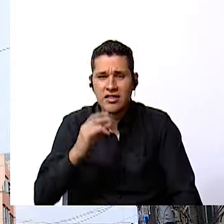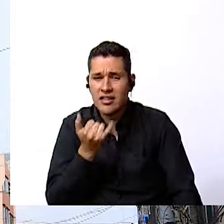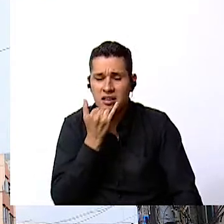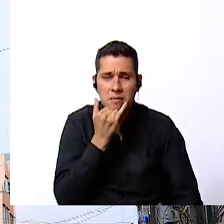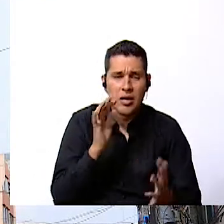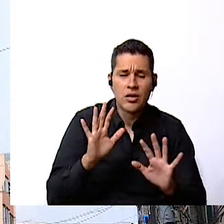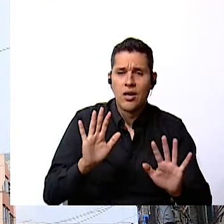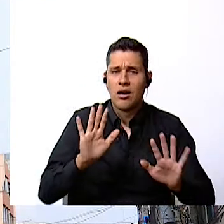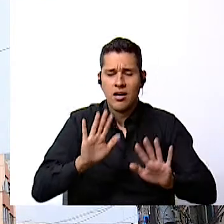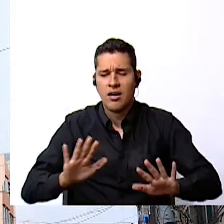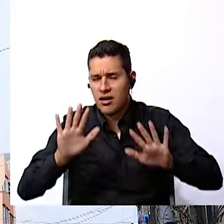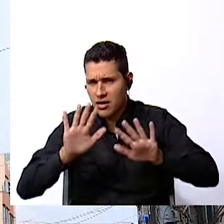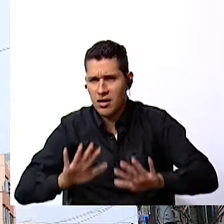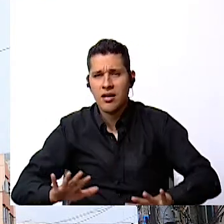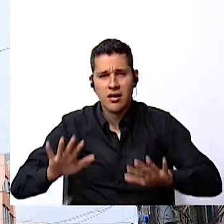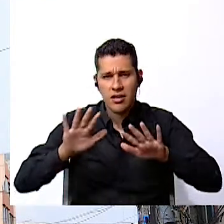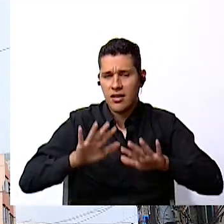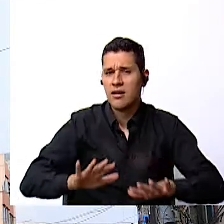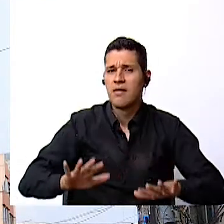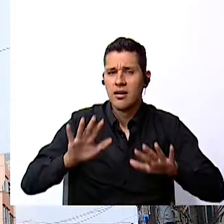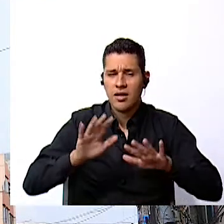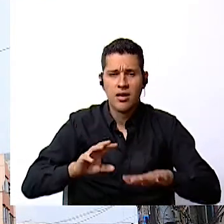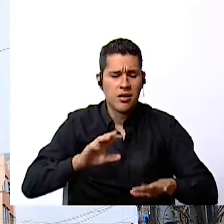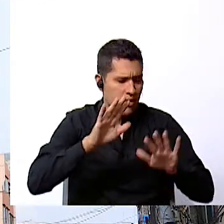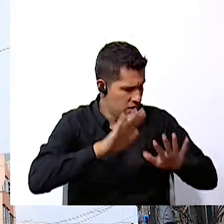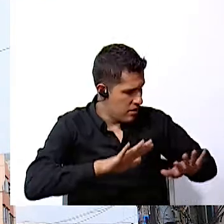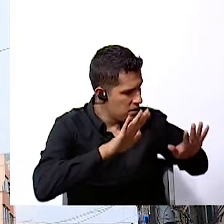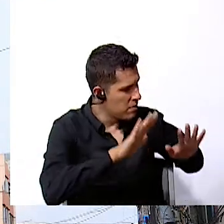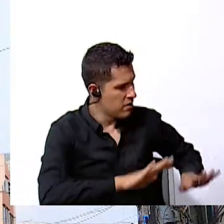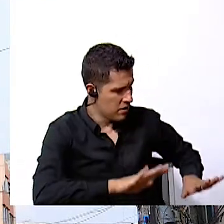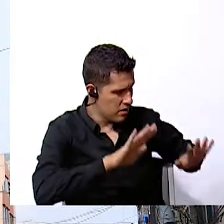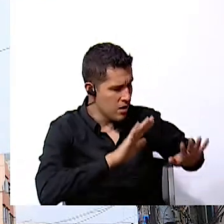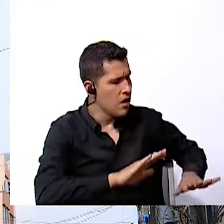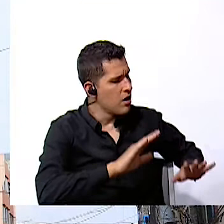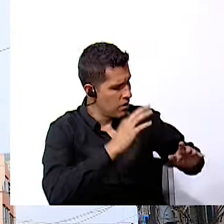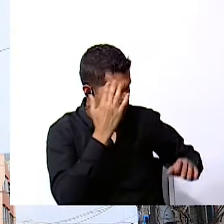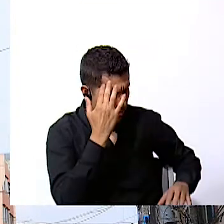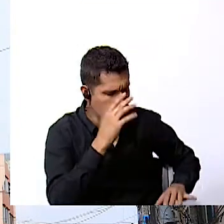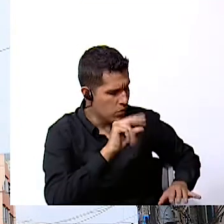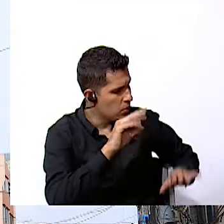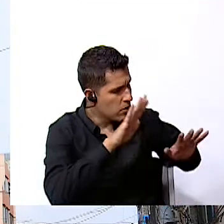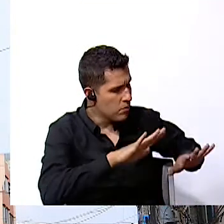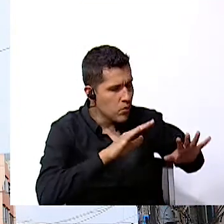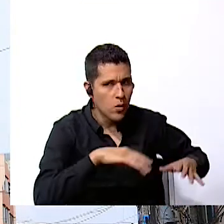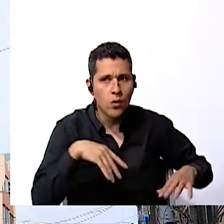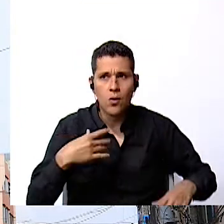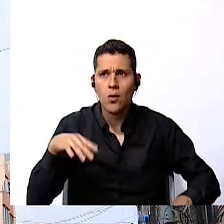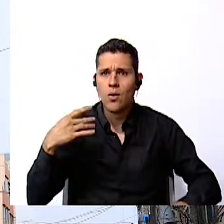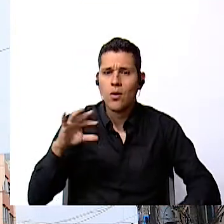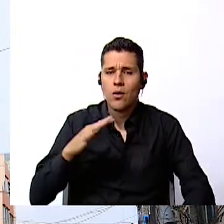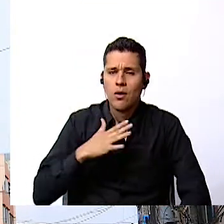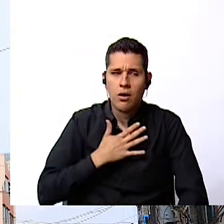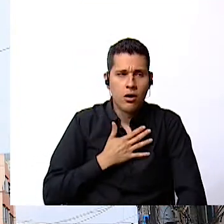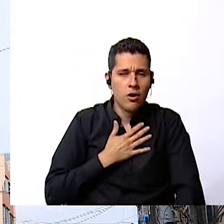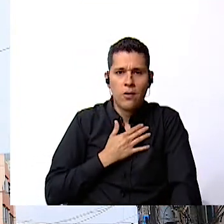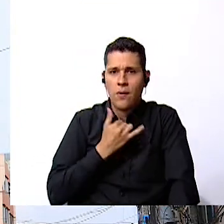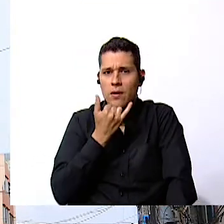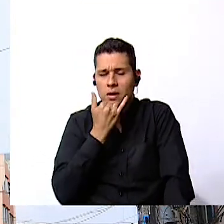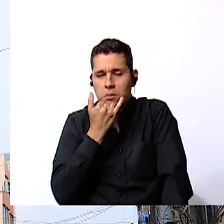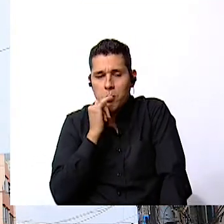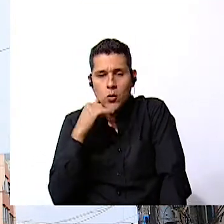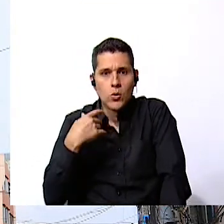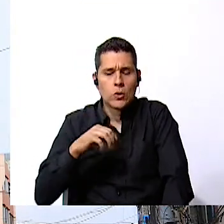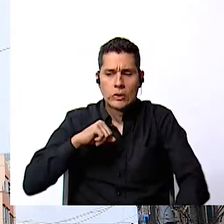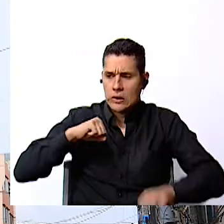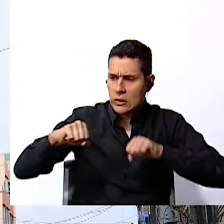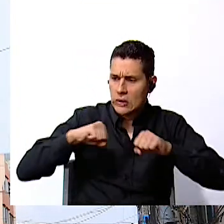Calm down, Maria, calm down. Don't worry. Wow, ooh, it was a really